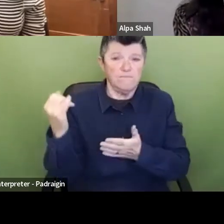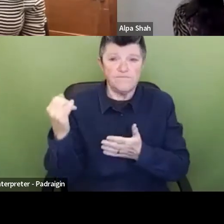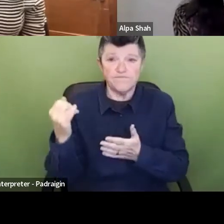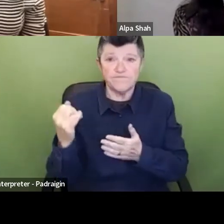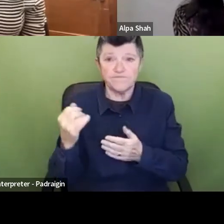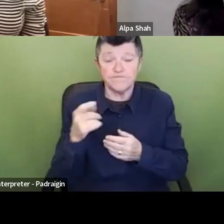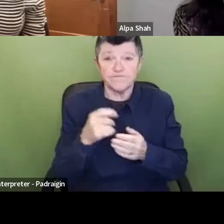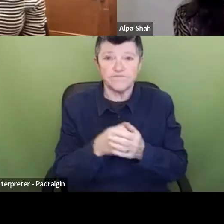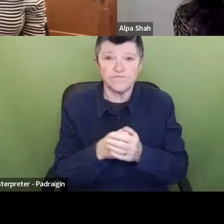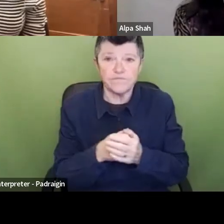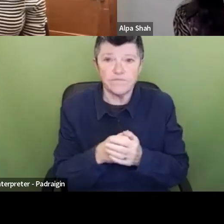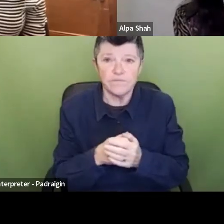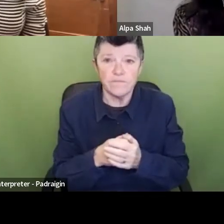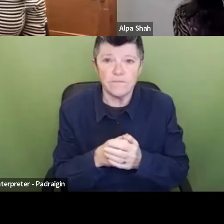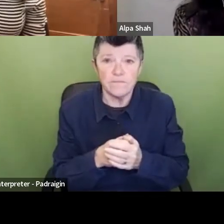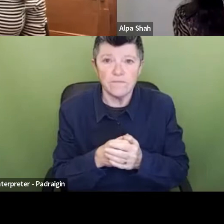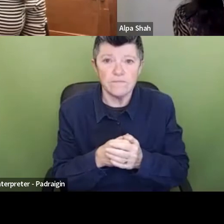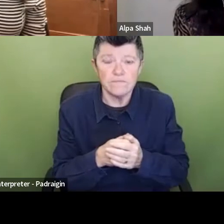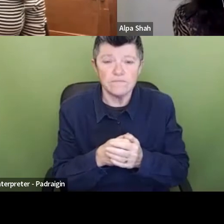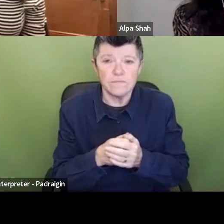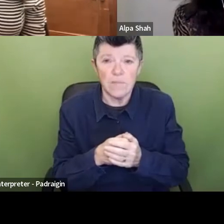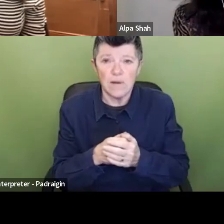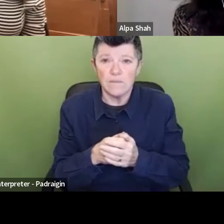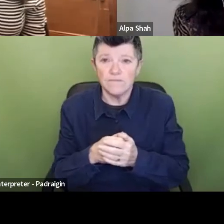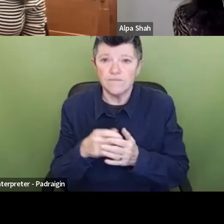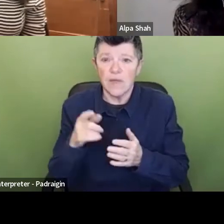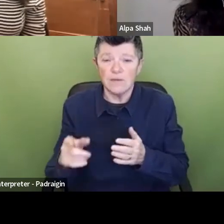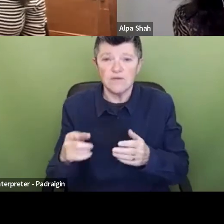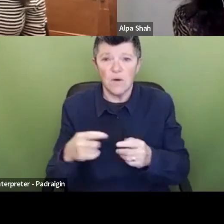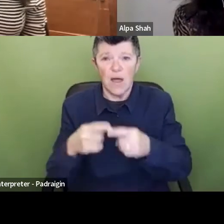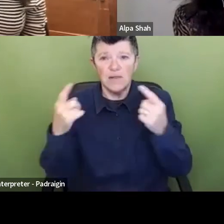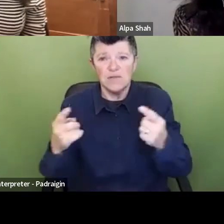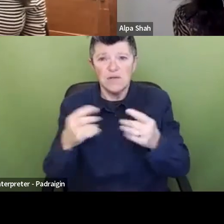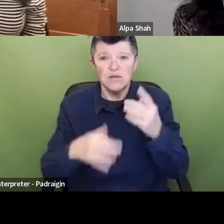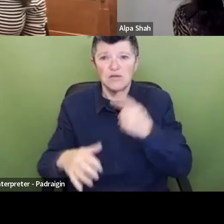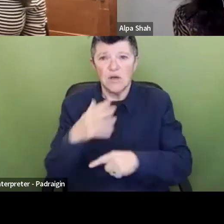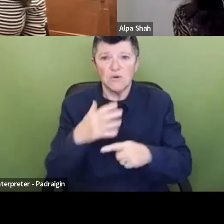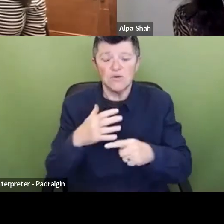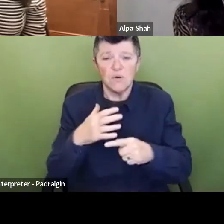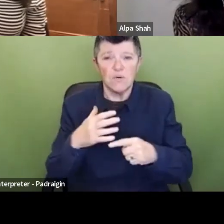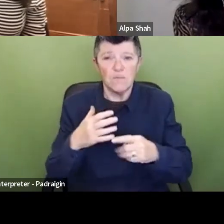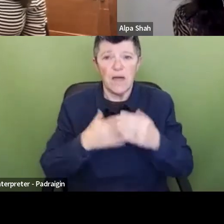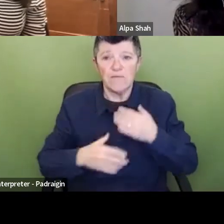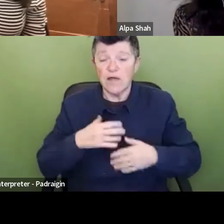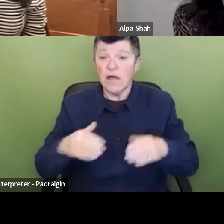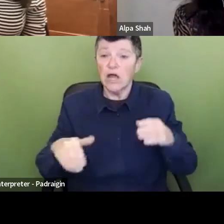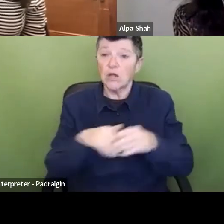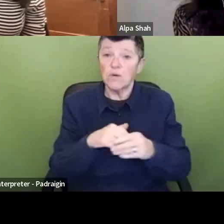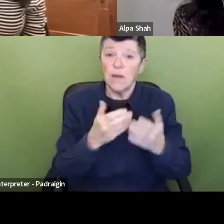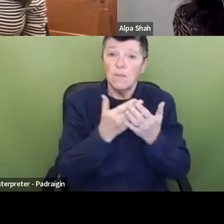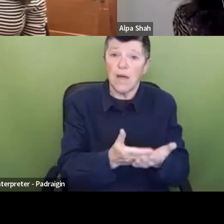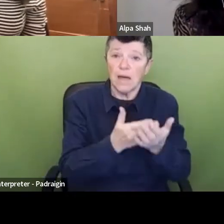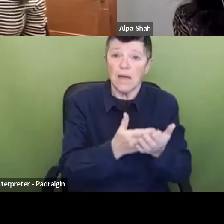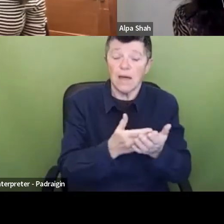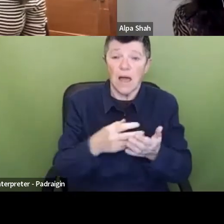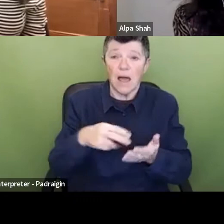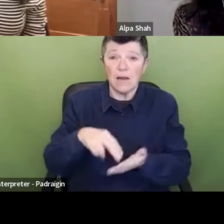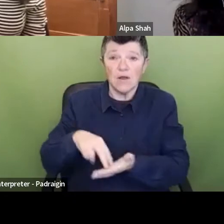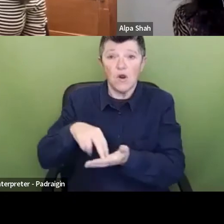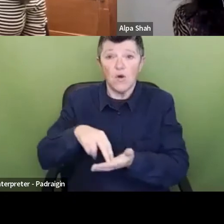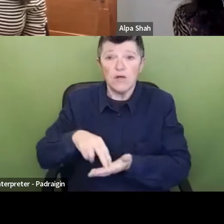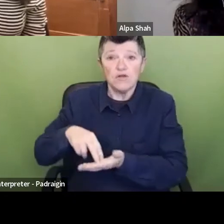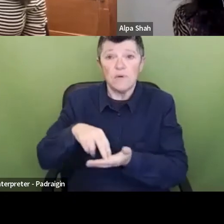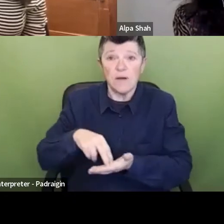IPNAS, so ultimately antisocial behavior, which included begging and loitering. So the ground